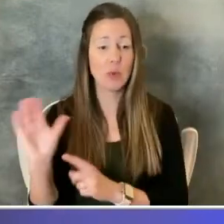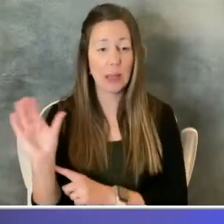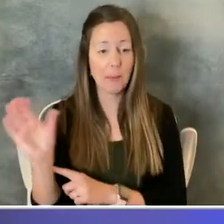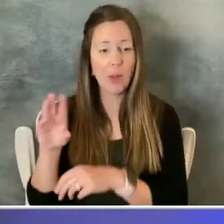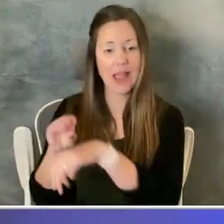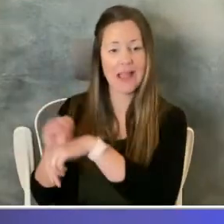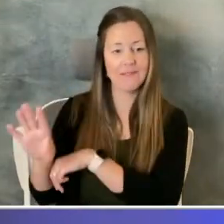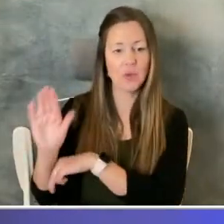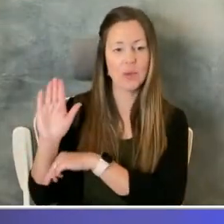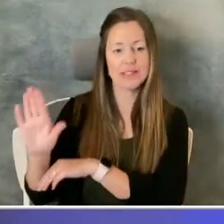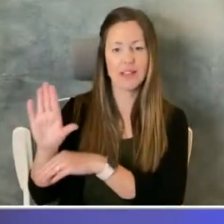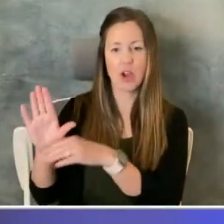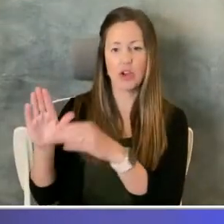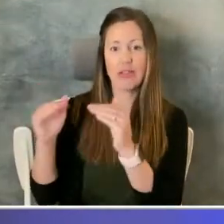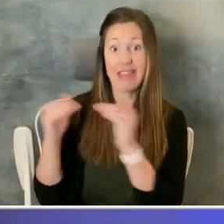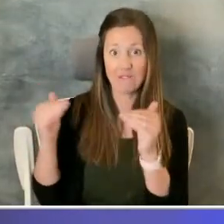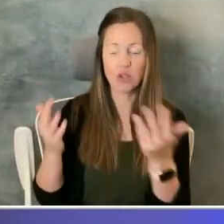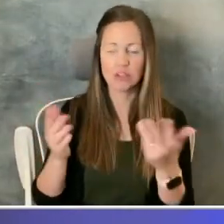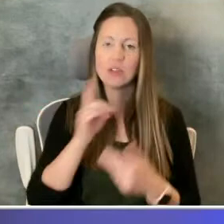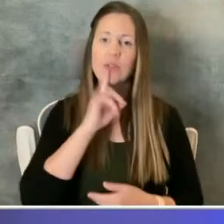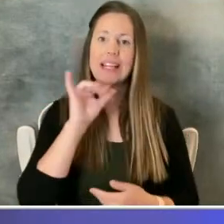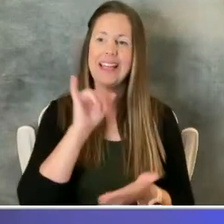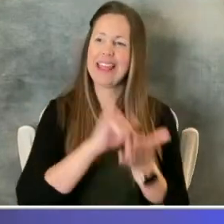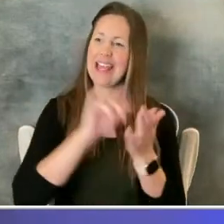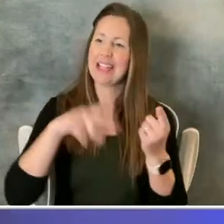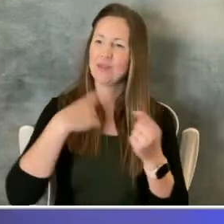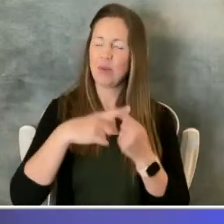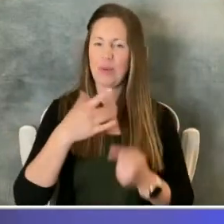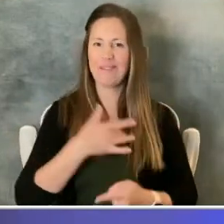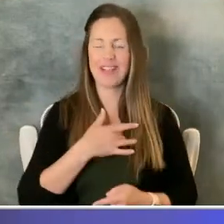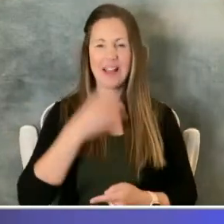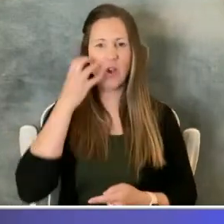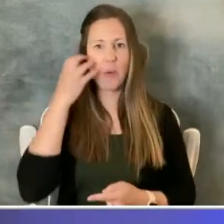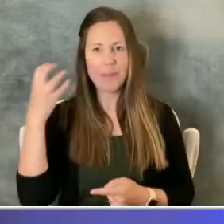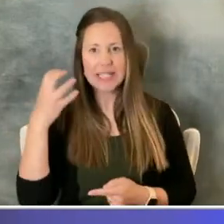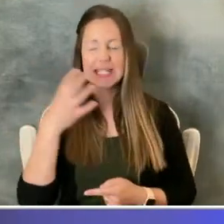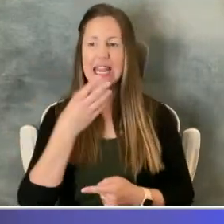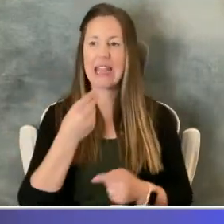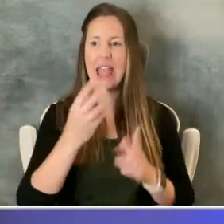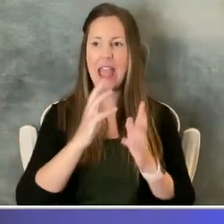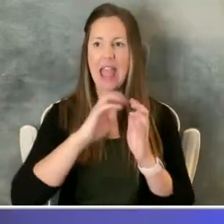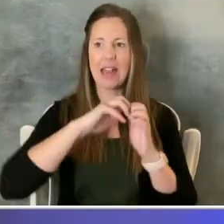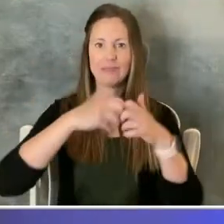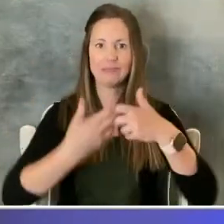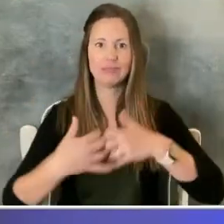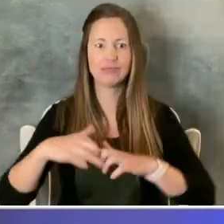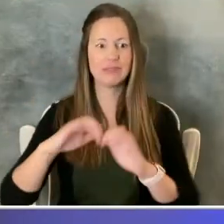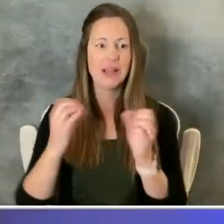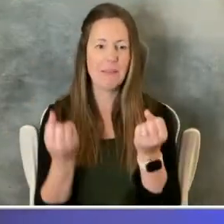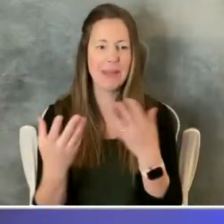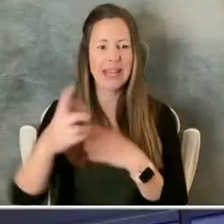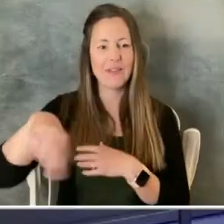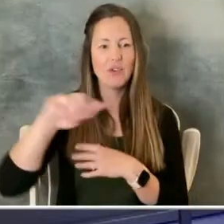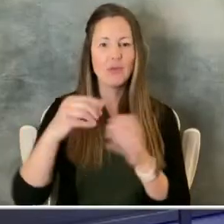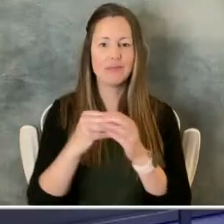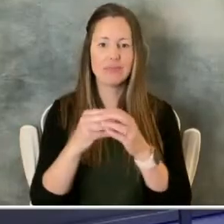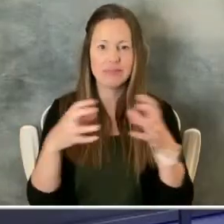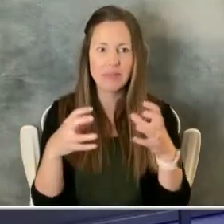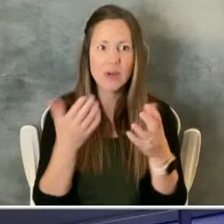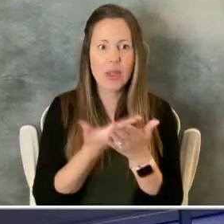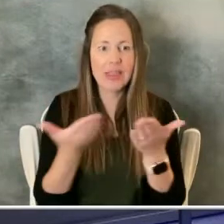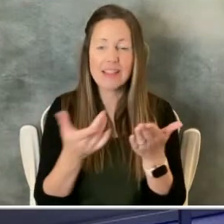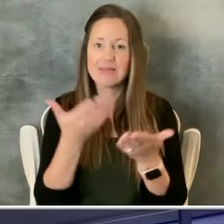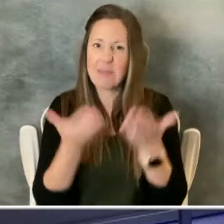that's where we think obesity and the intersection of many of these inflammatory markers might have a role.